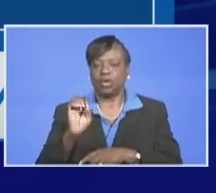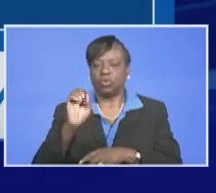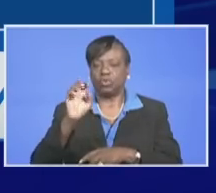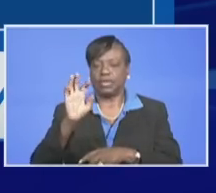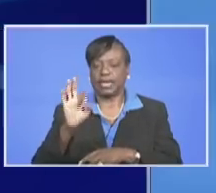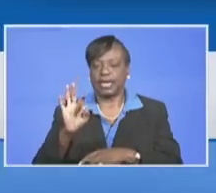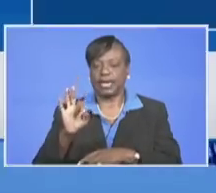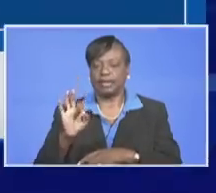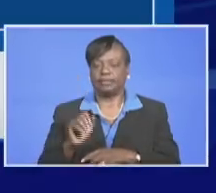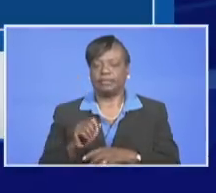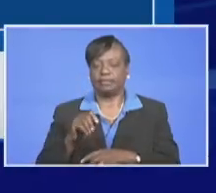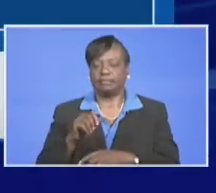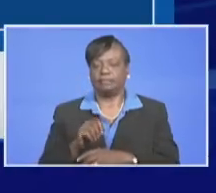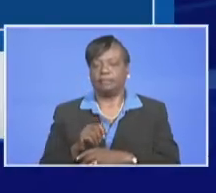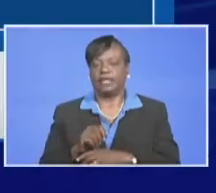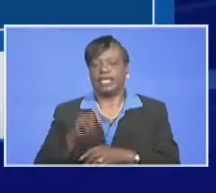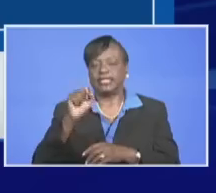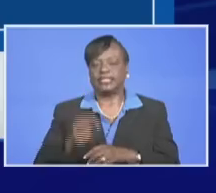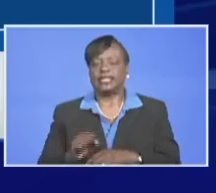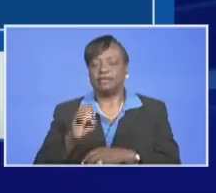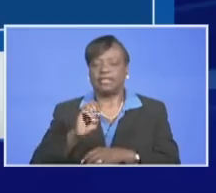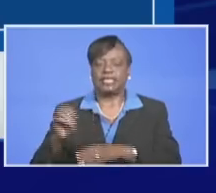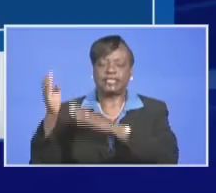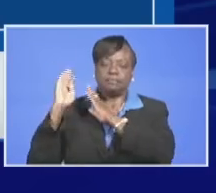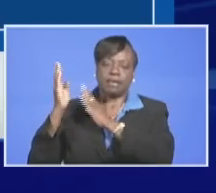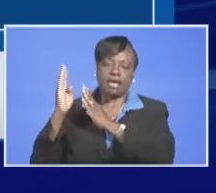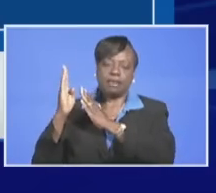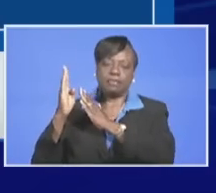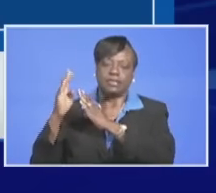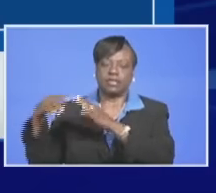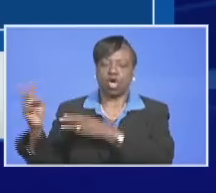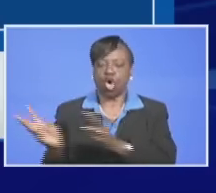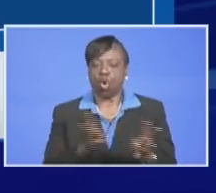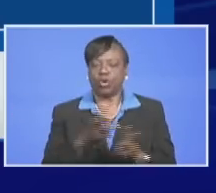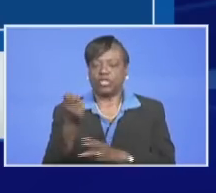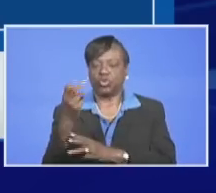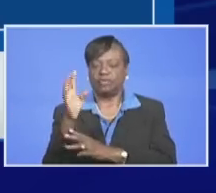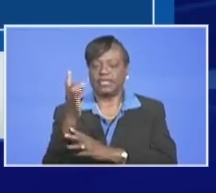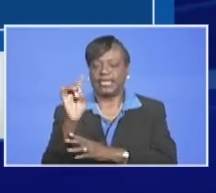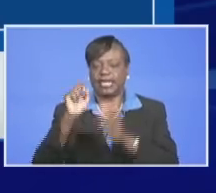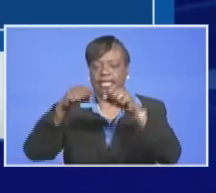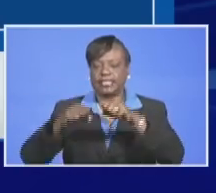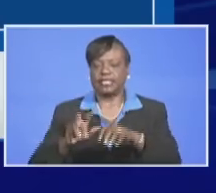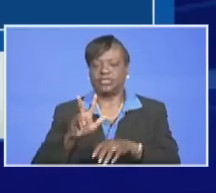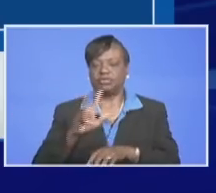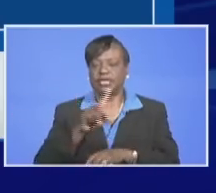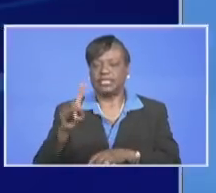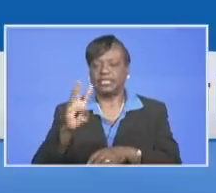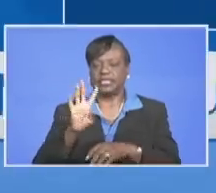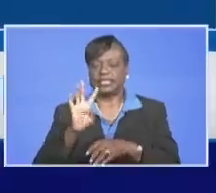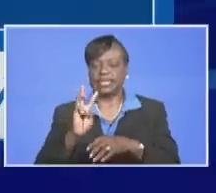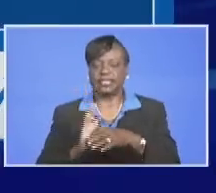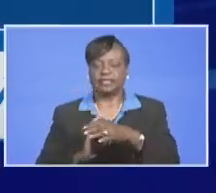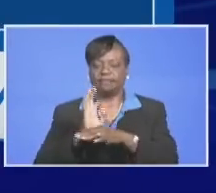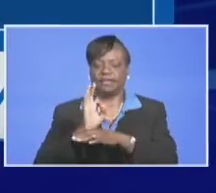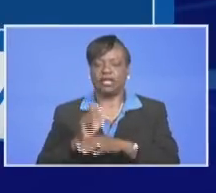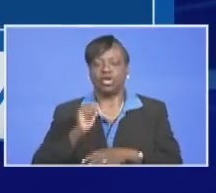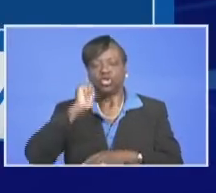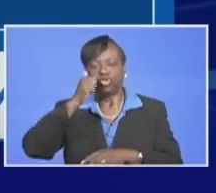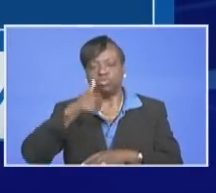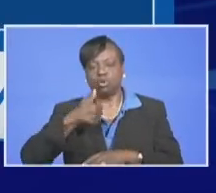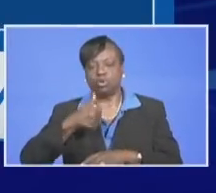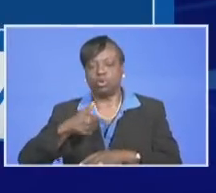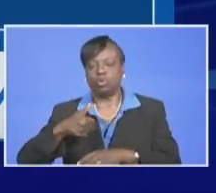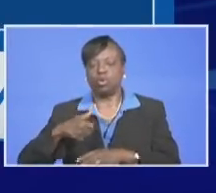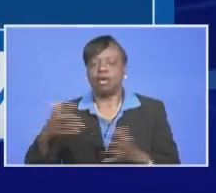on at 9:09. For the Southeast Bahamas, the wind southeast at 12 to 18 knots. Wave heights 3 to 6 feet with a moderate chop. And then tomorrow,